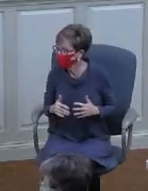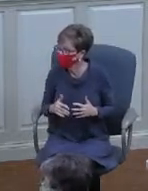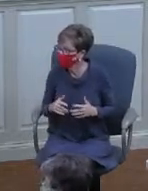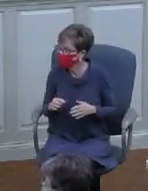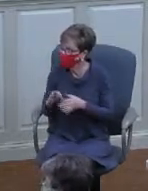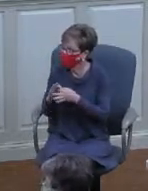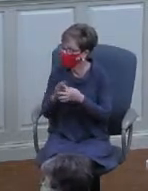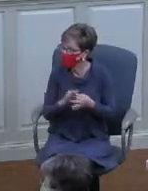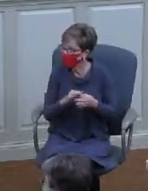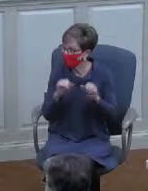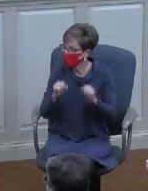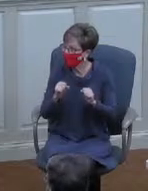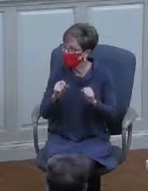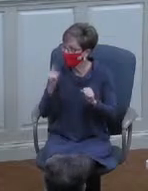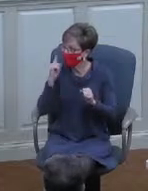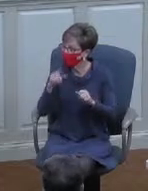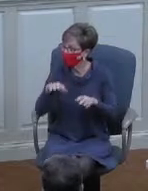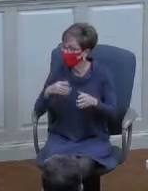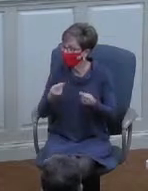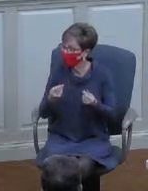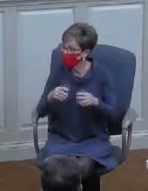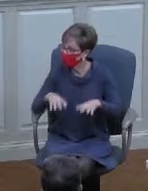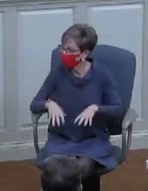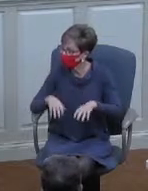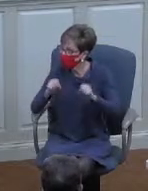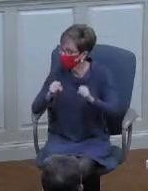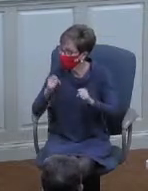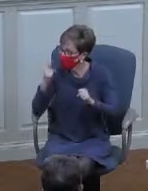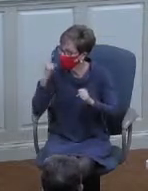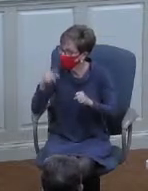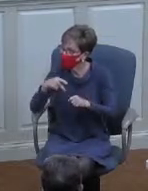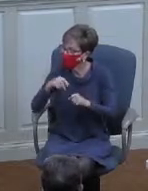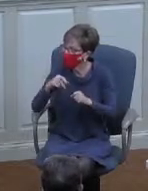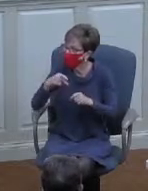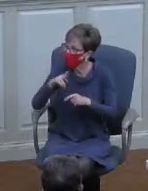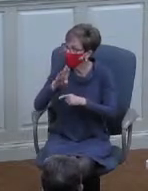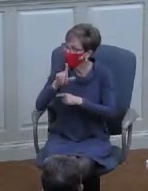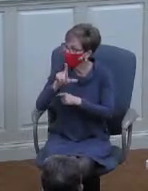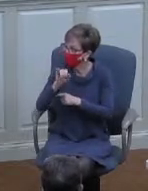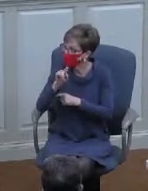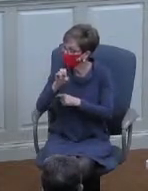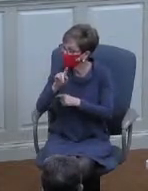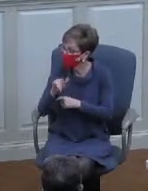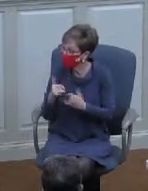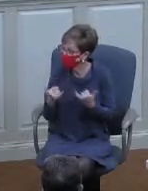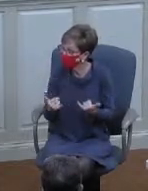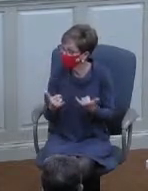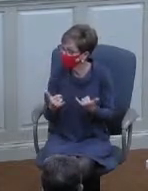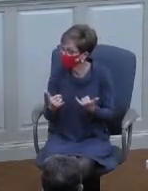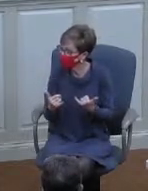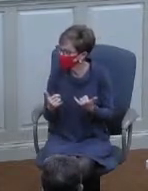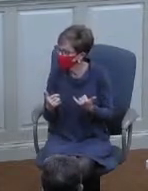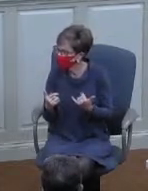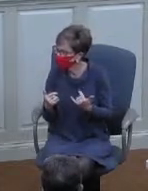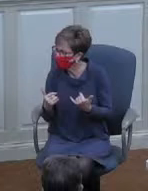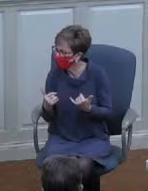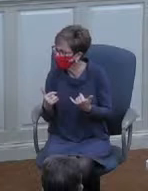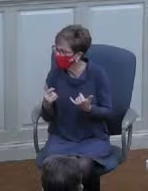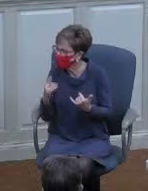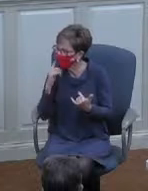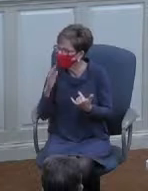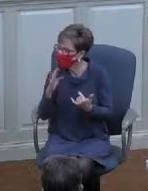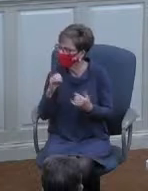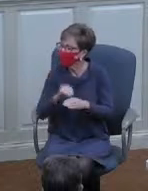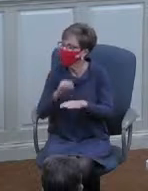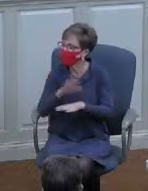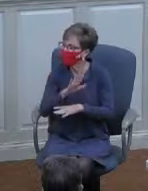regarding the potential for real property acquisition for which publicity at present stage might or would likely affect the value